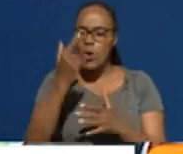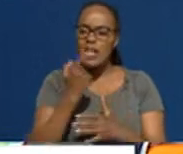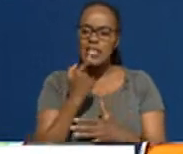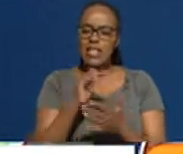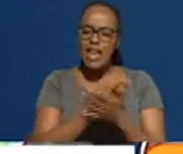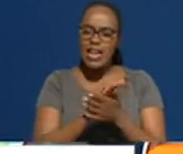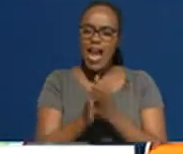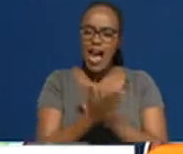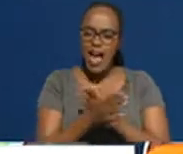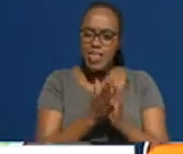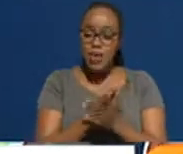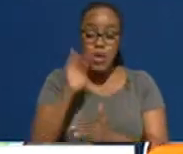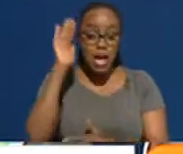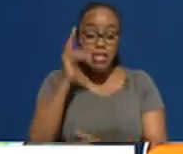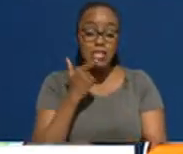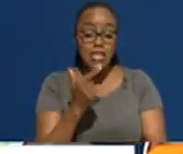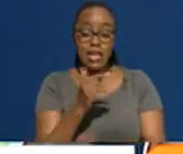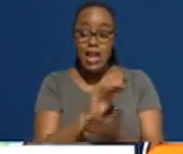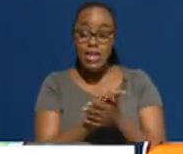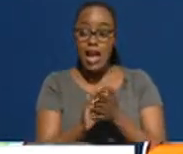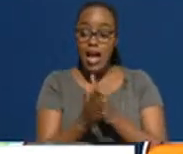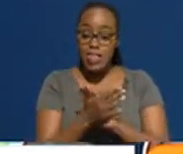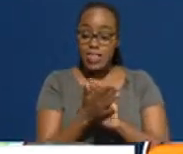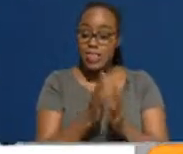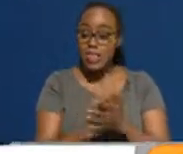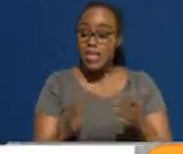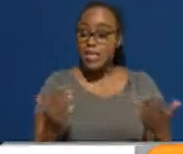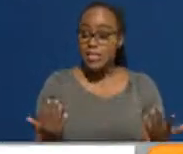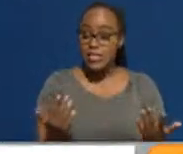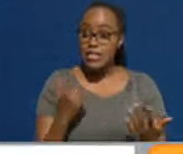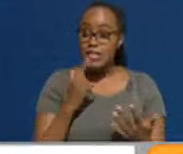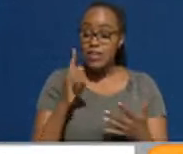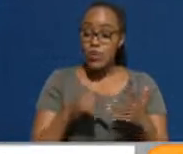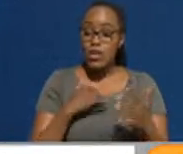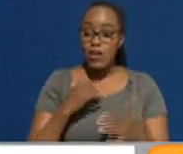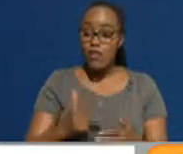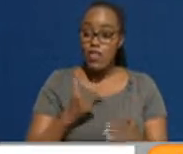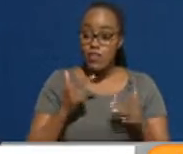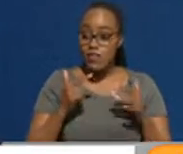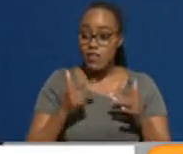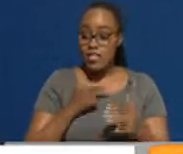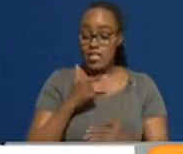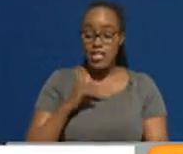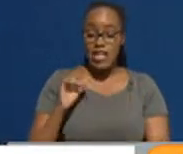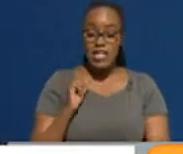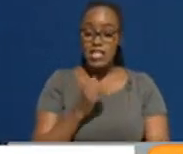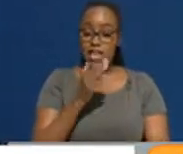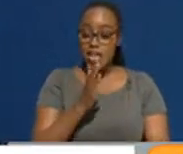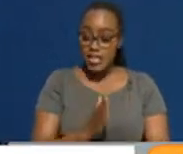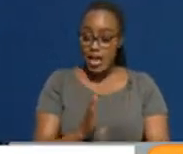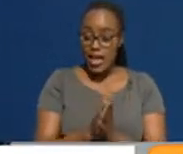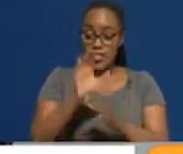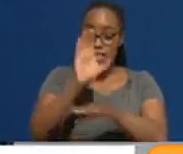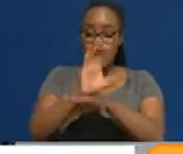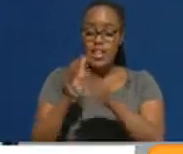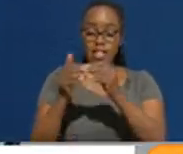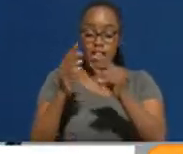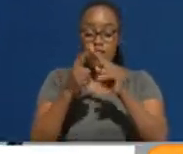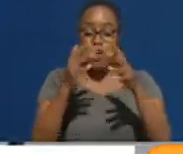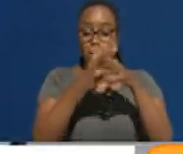anything. We have not had him say anything. He told the we had some visiting senators, church leaders as well from the